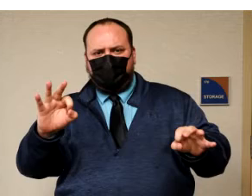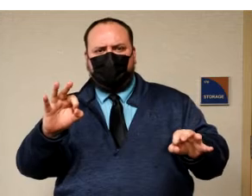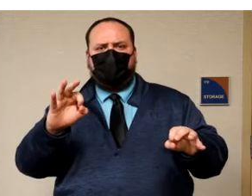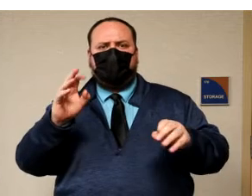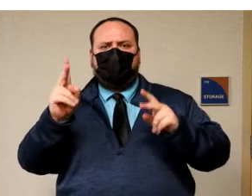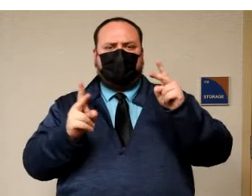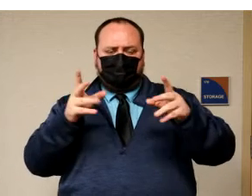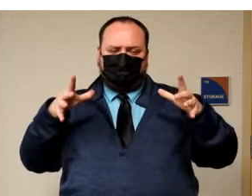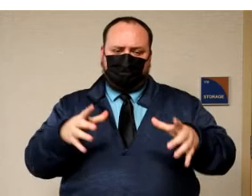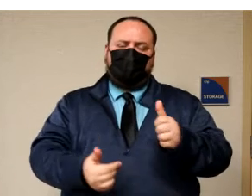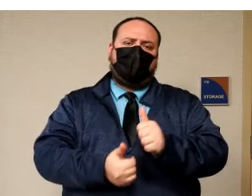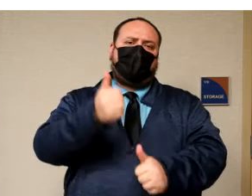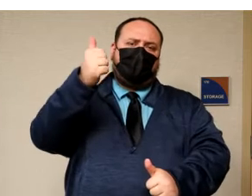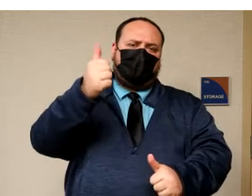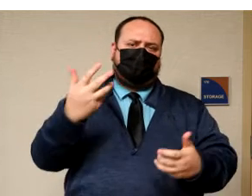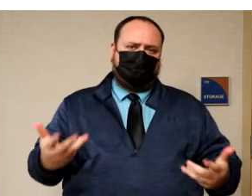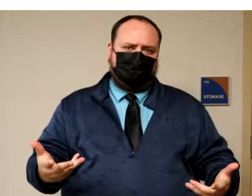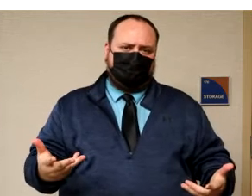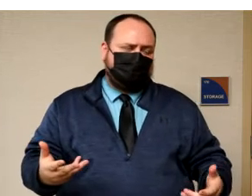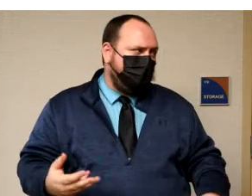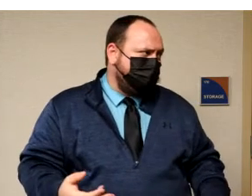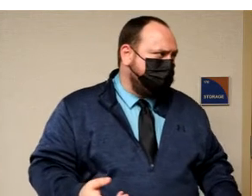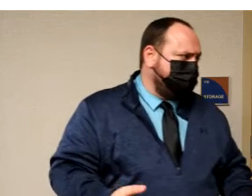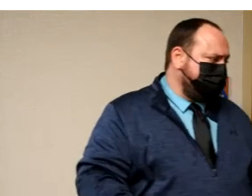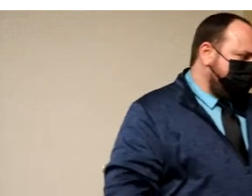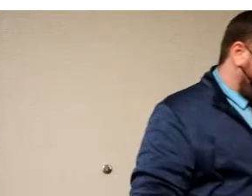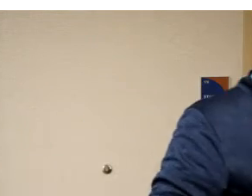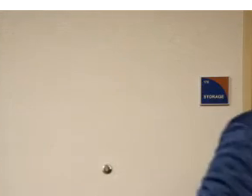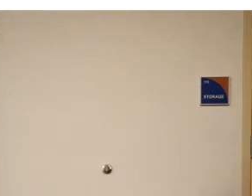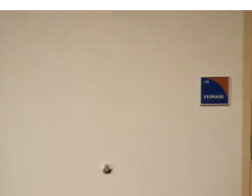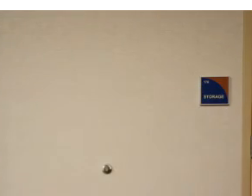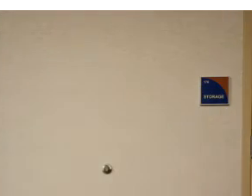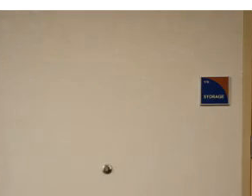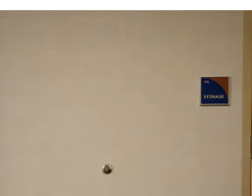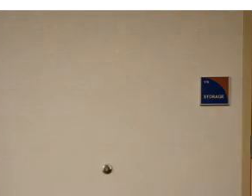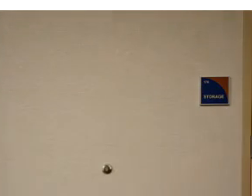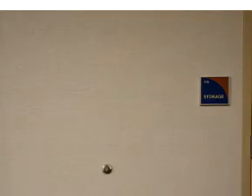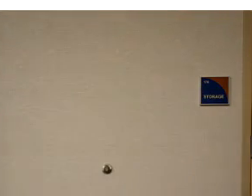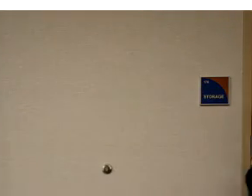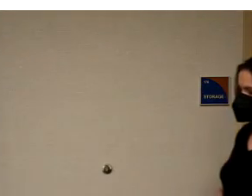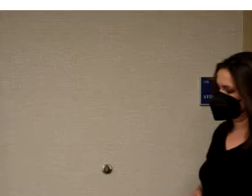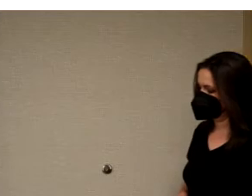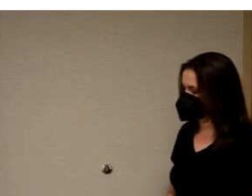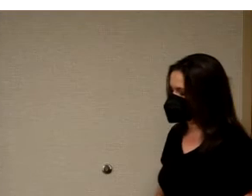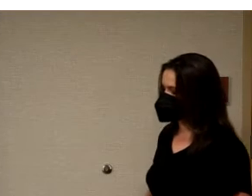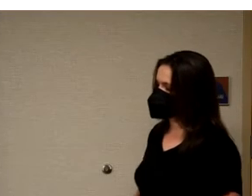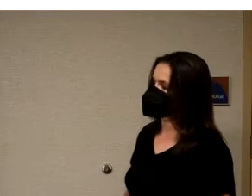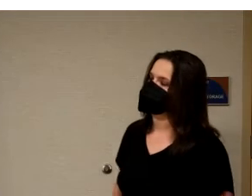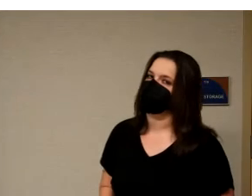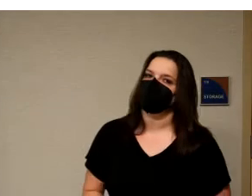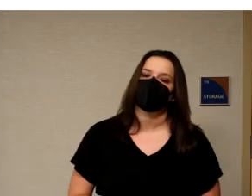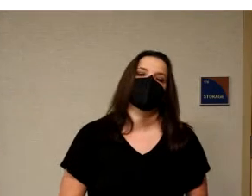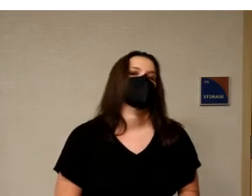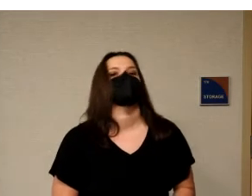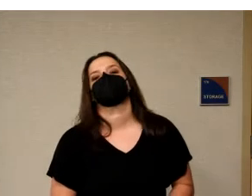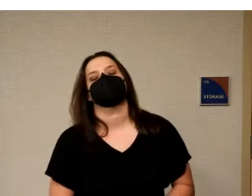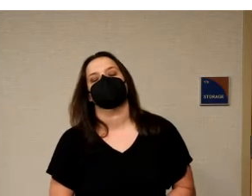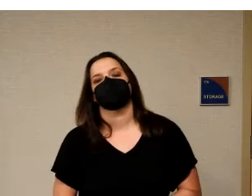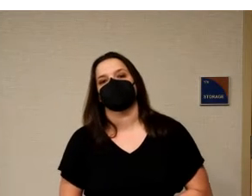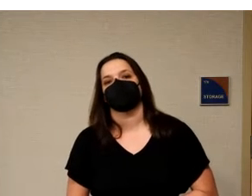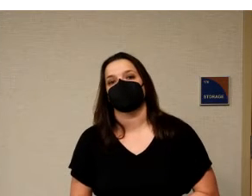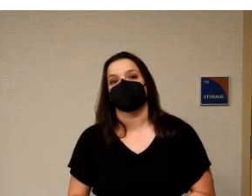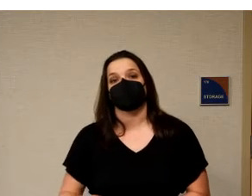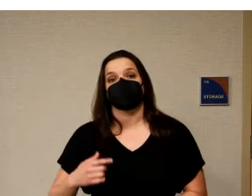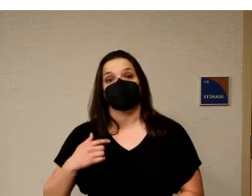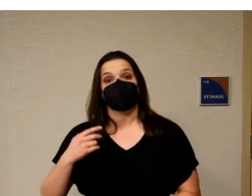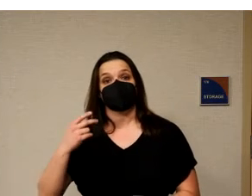majority Hispanic CVAP populations. So you can see we do achieve that,